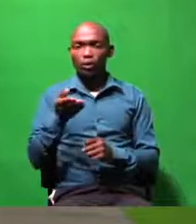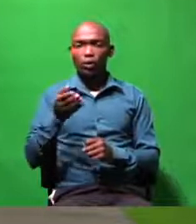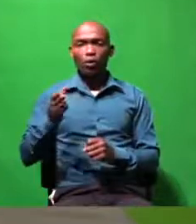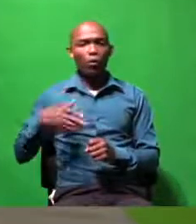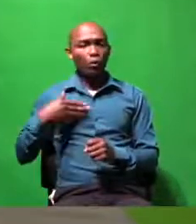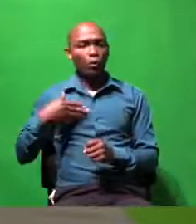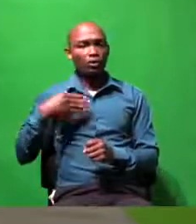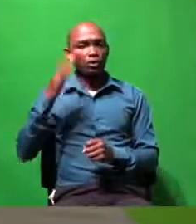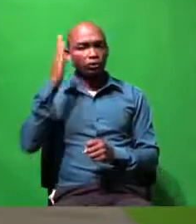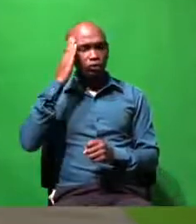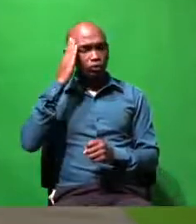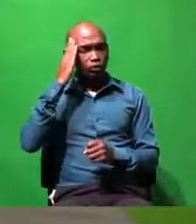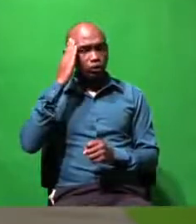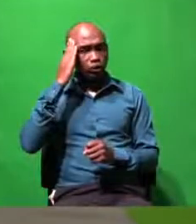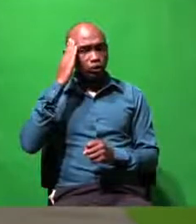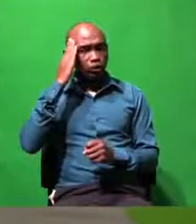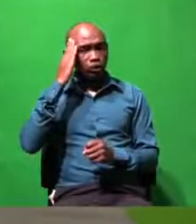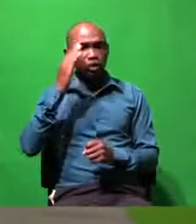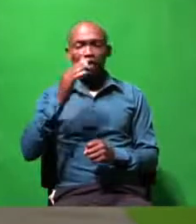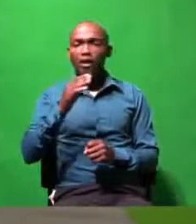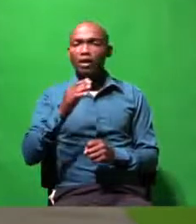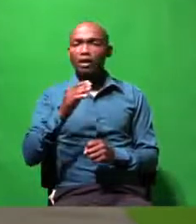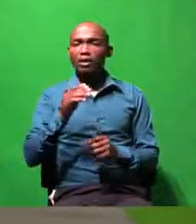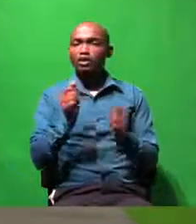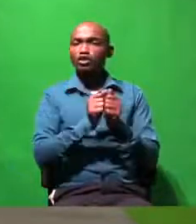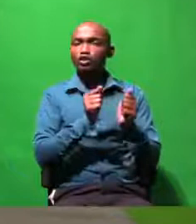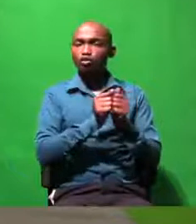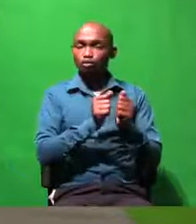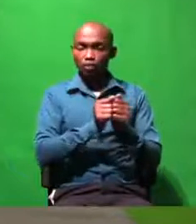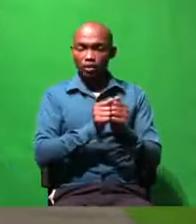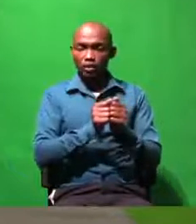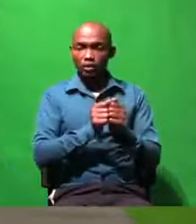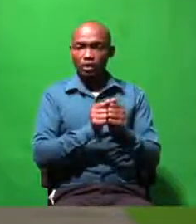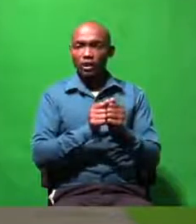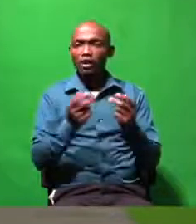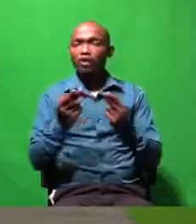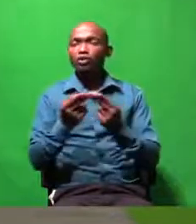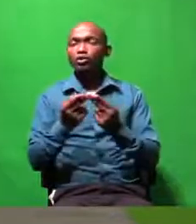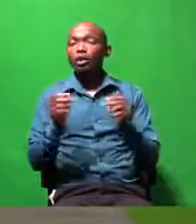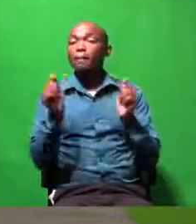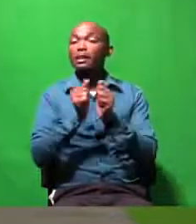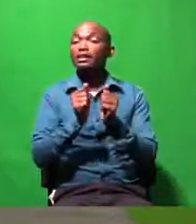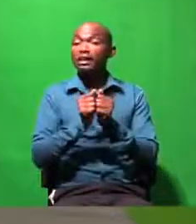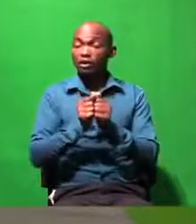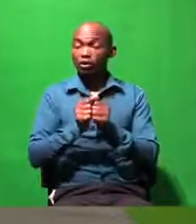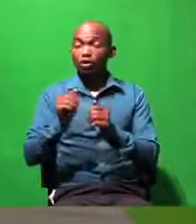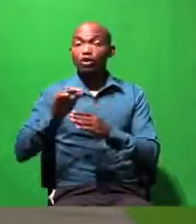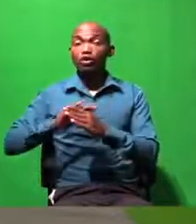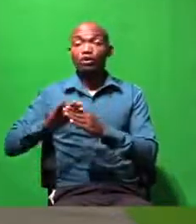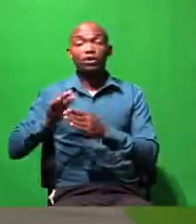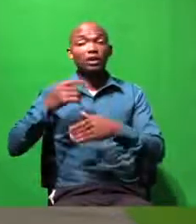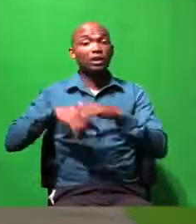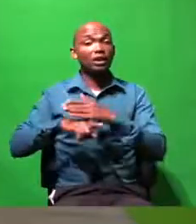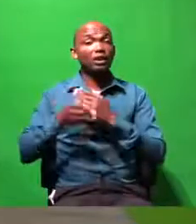the instrument, to mention the instrument. A second one, to know the material used on that